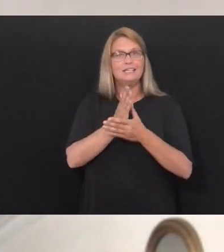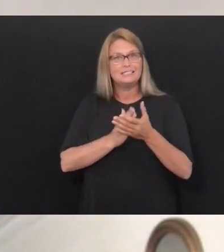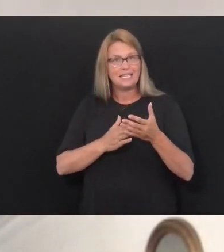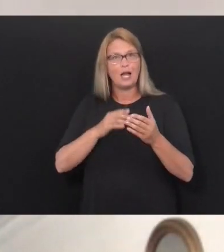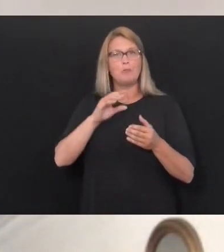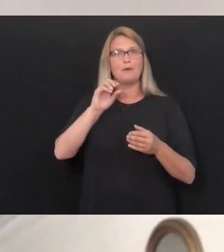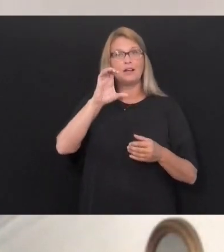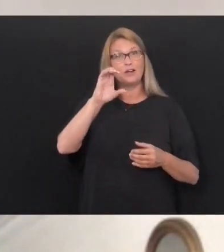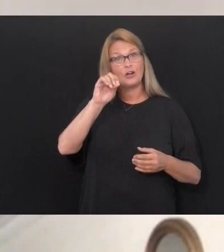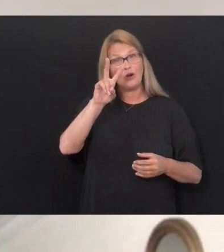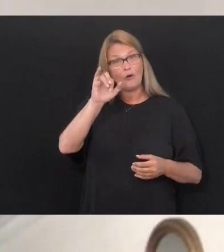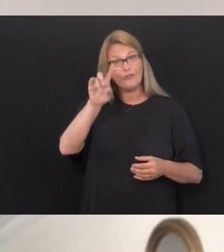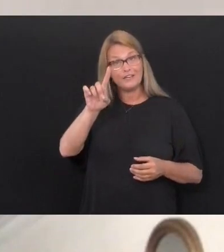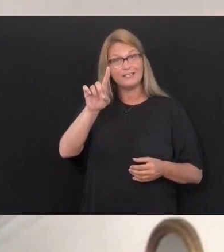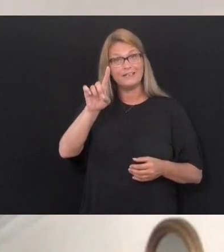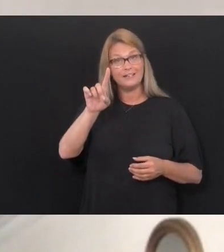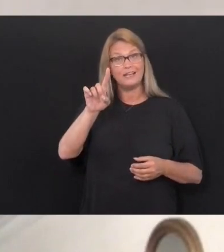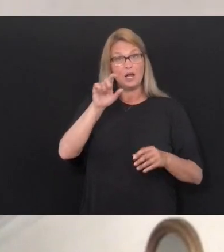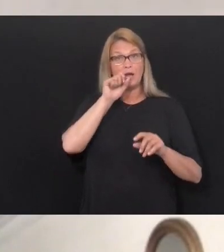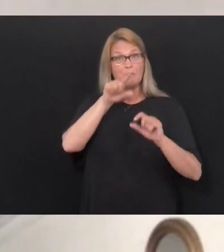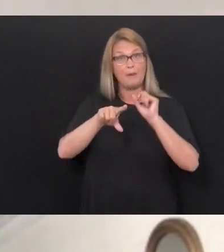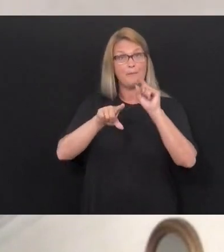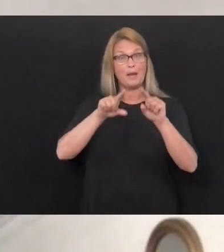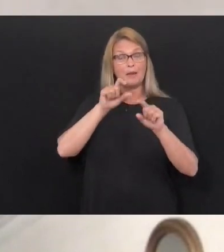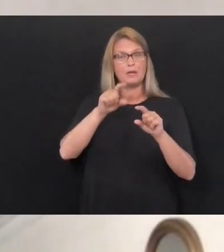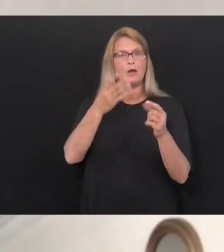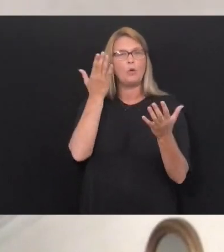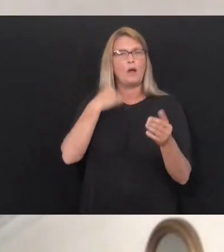out for reopening?